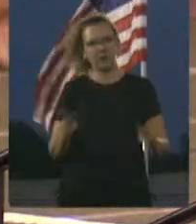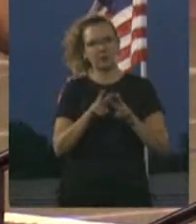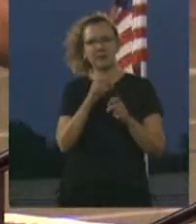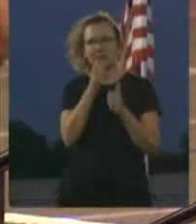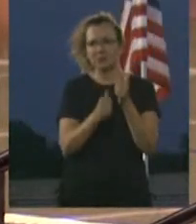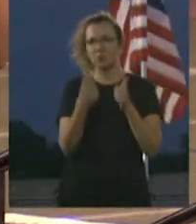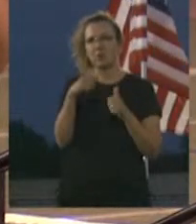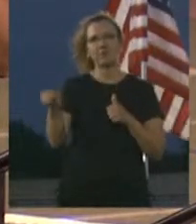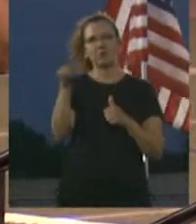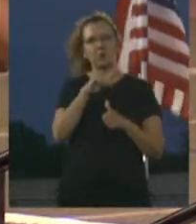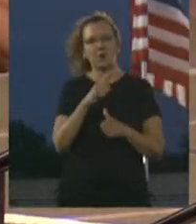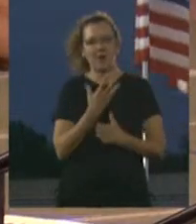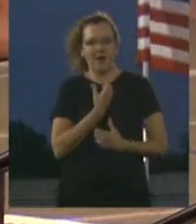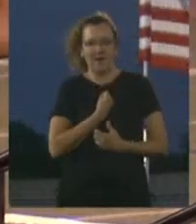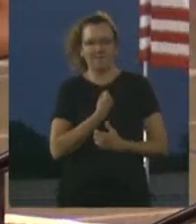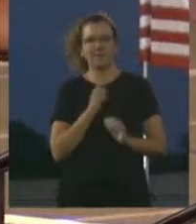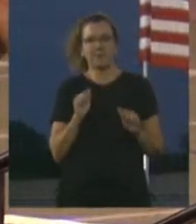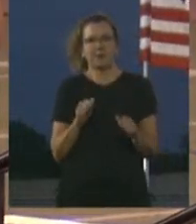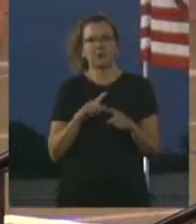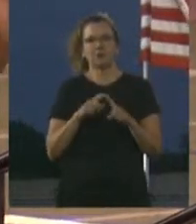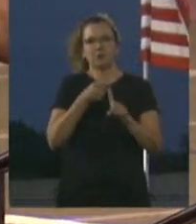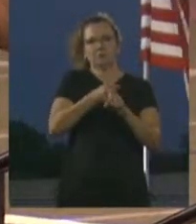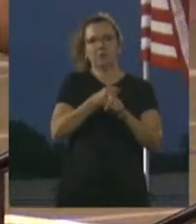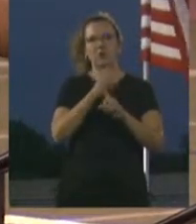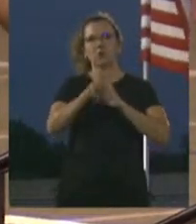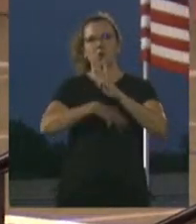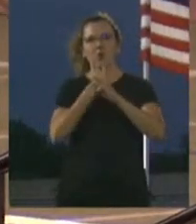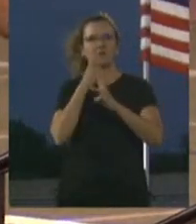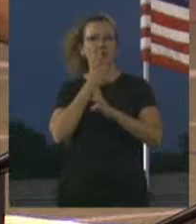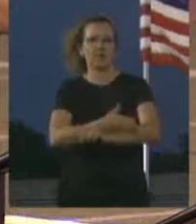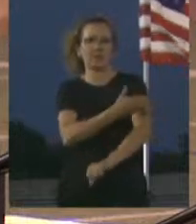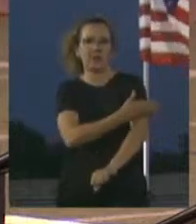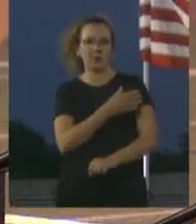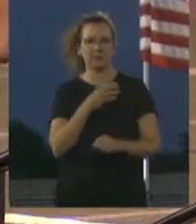the potential to change the world for the better. Thank you.